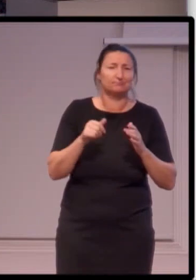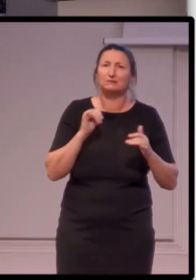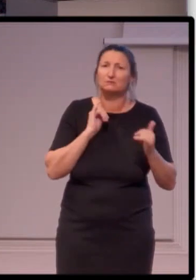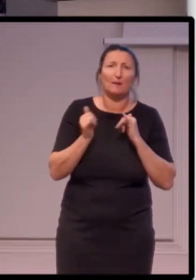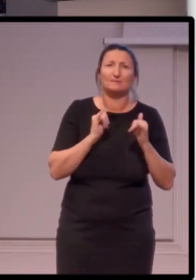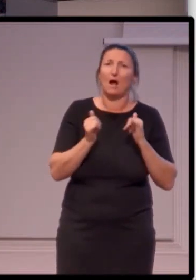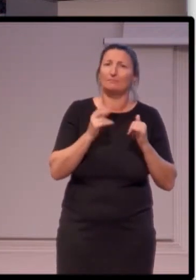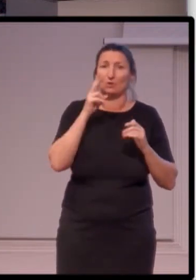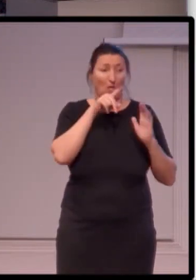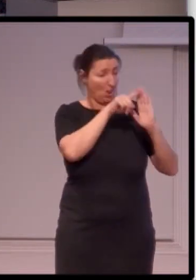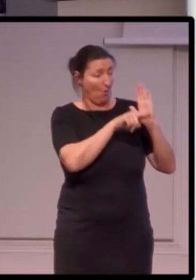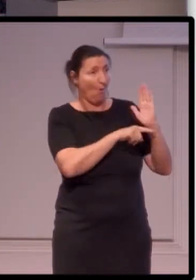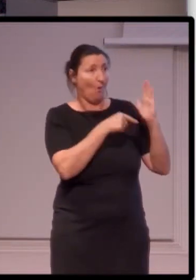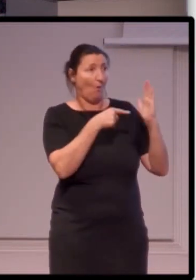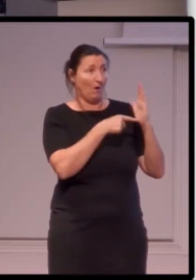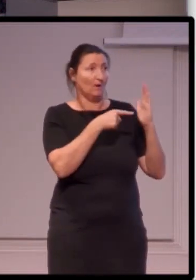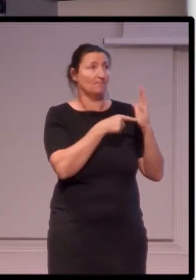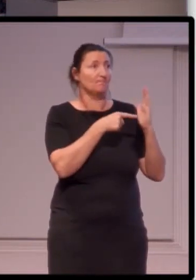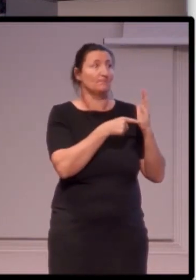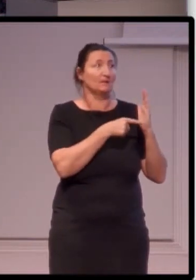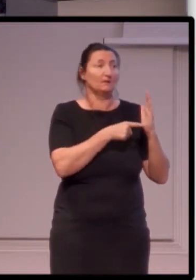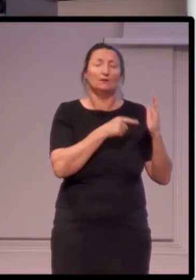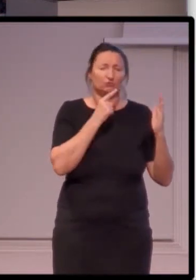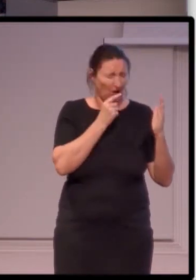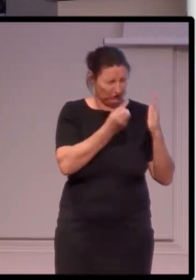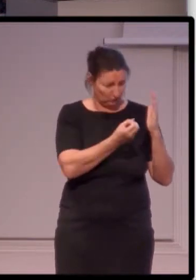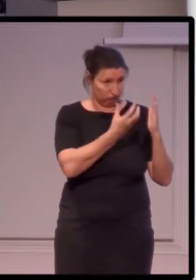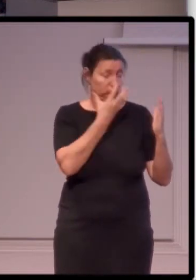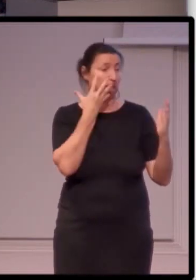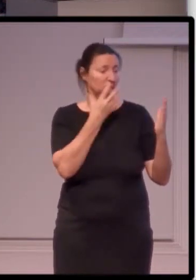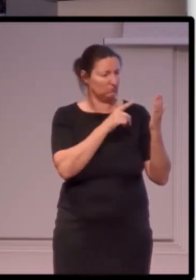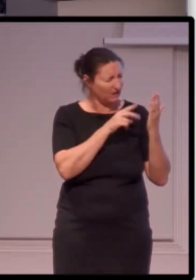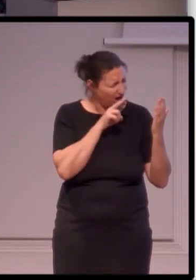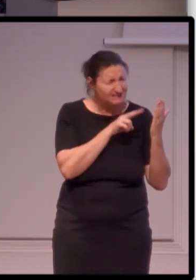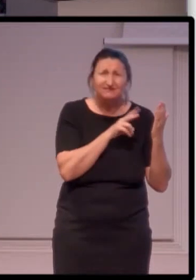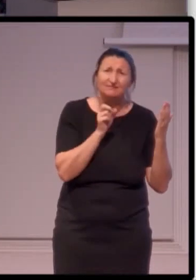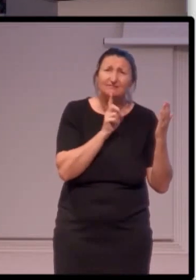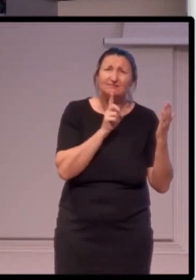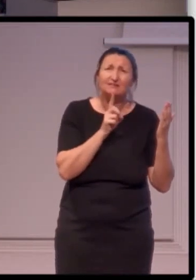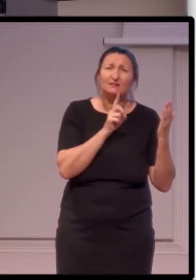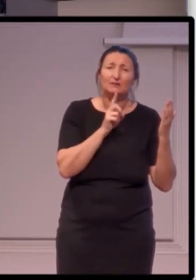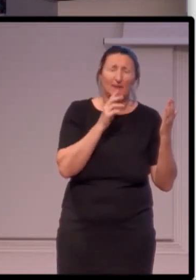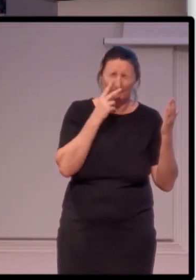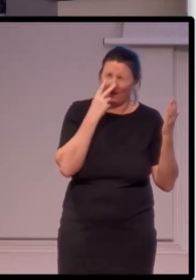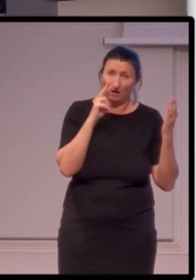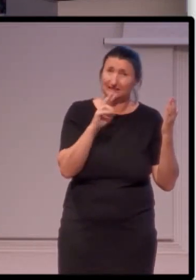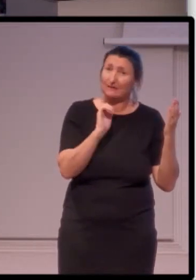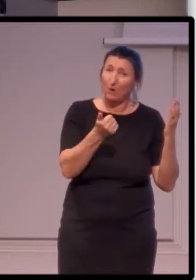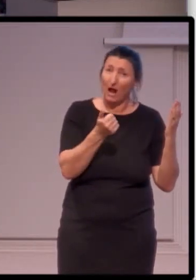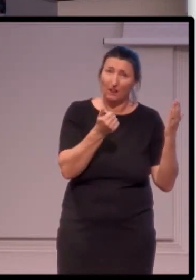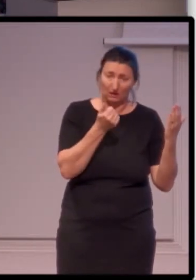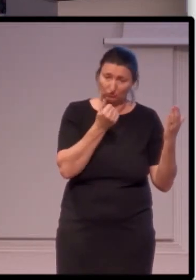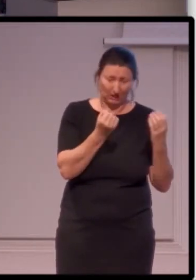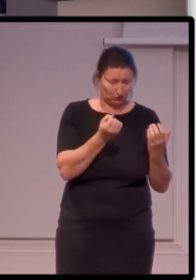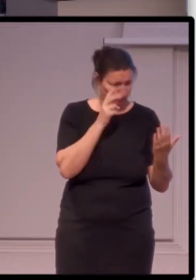apps that are created actually don't zoom on your mobile phone, which can be really difficult then if actually you've got sight loss. And